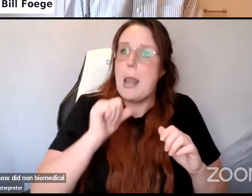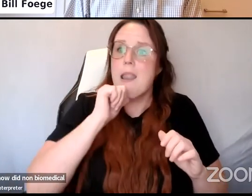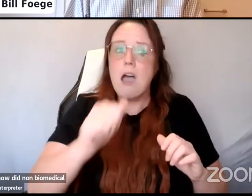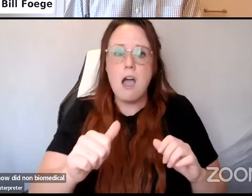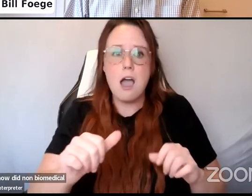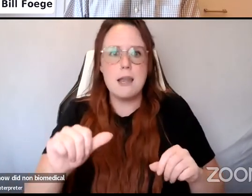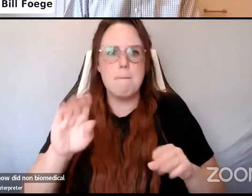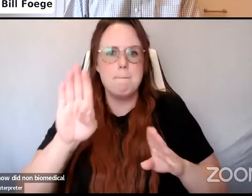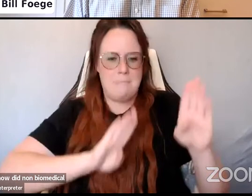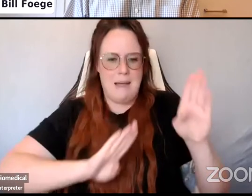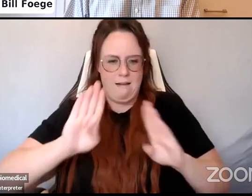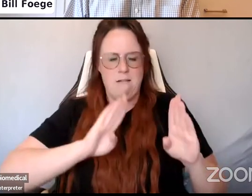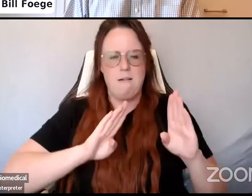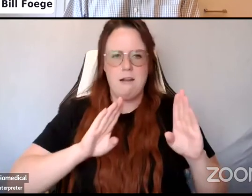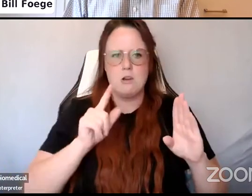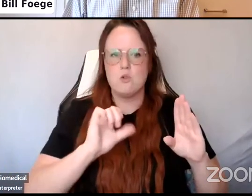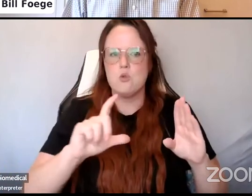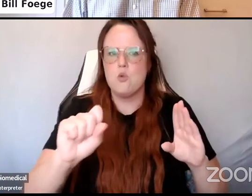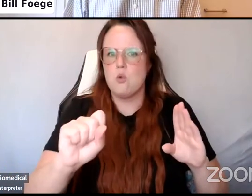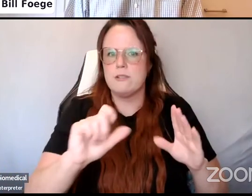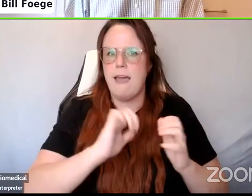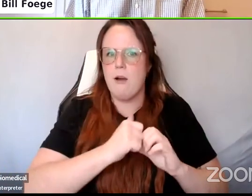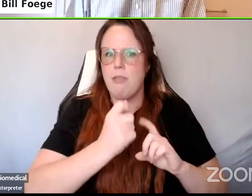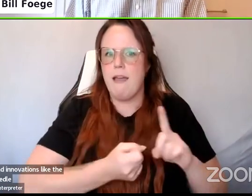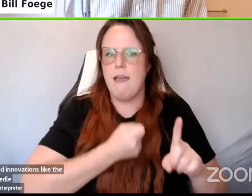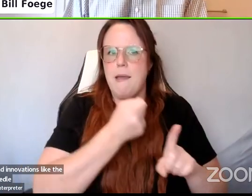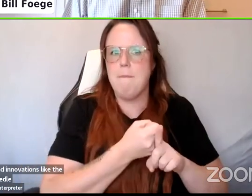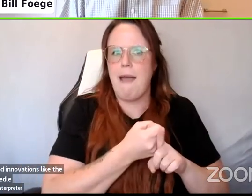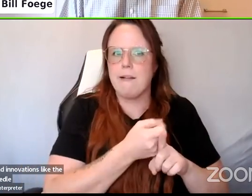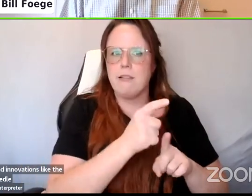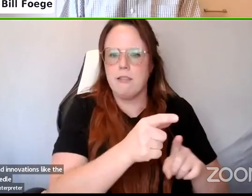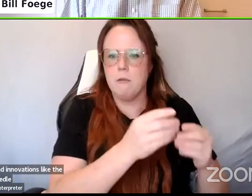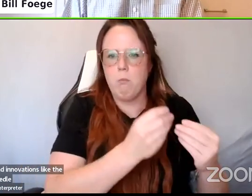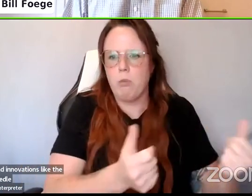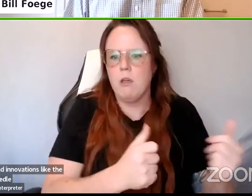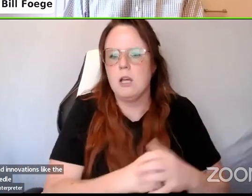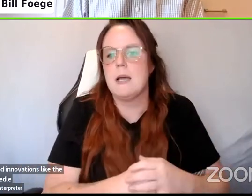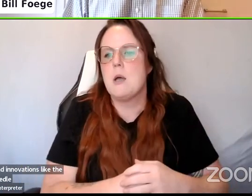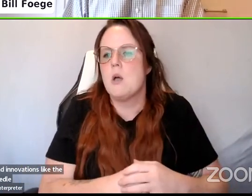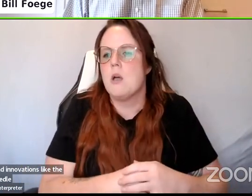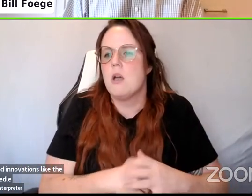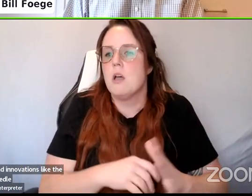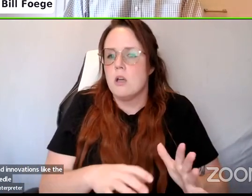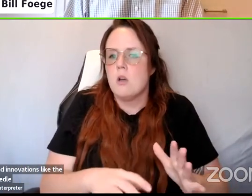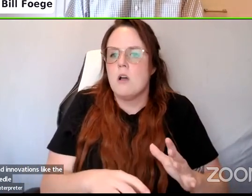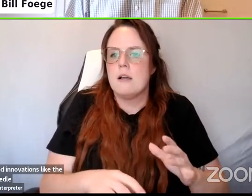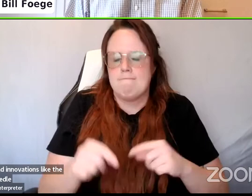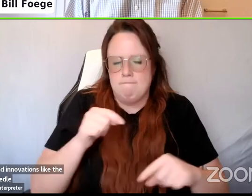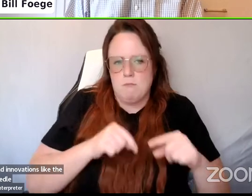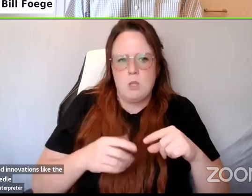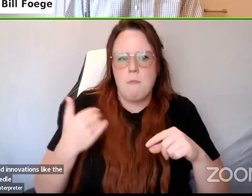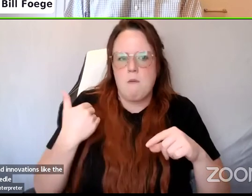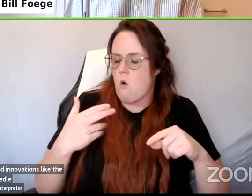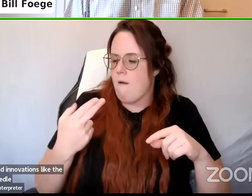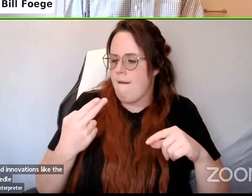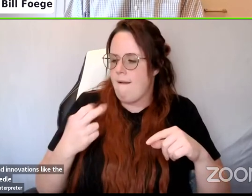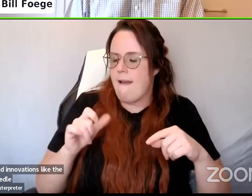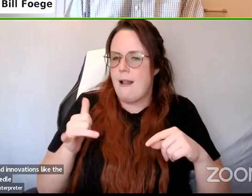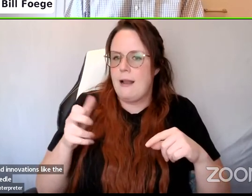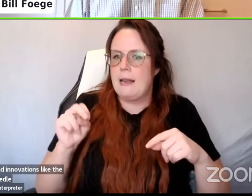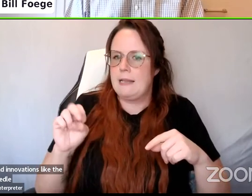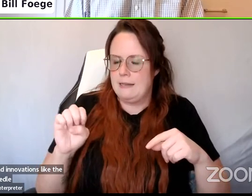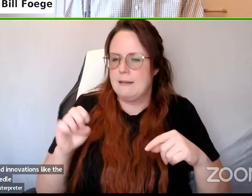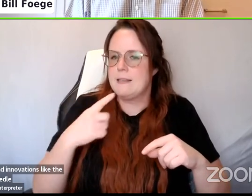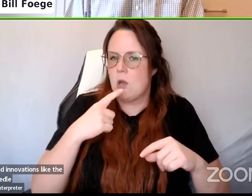like the bifurcated needle well going back to what Helene said we have to be thinking of this